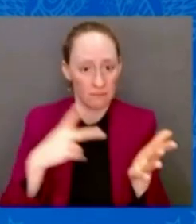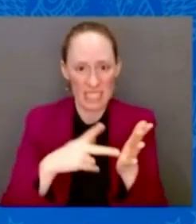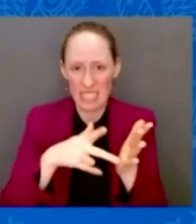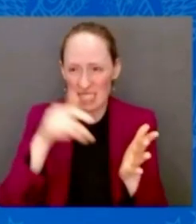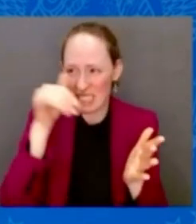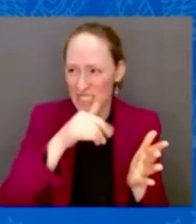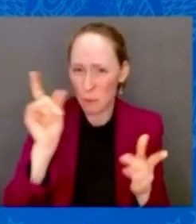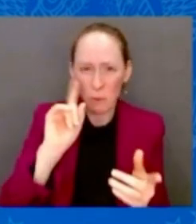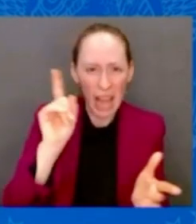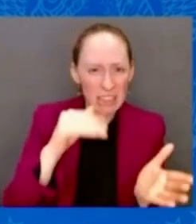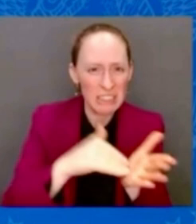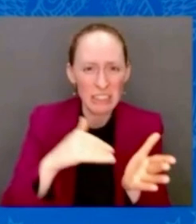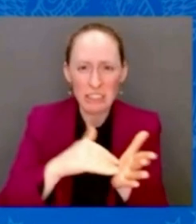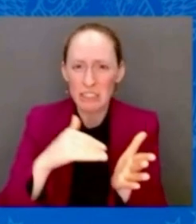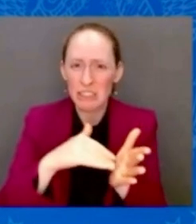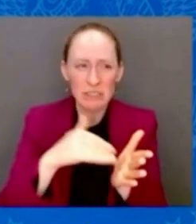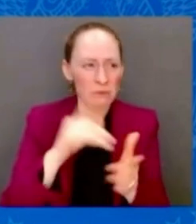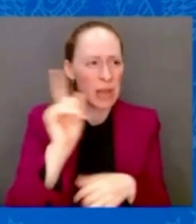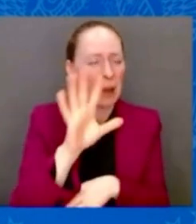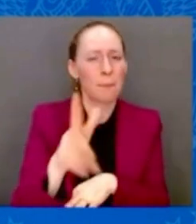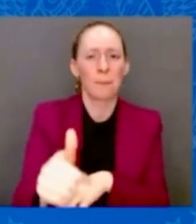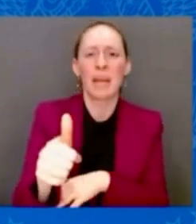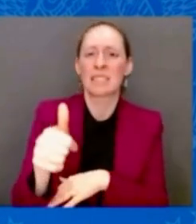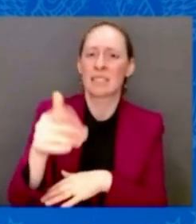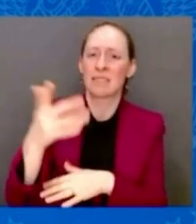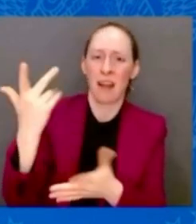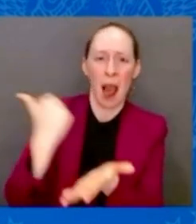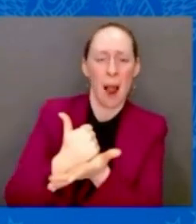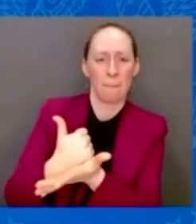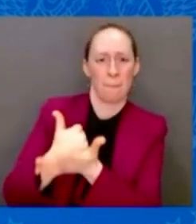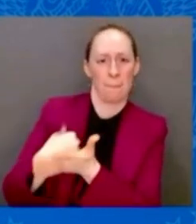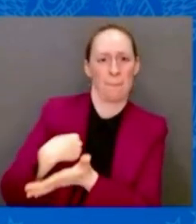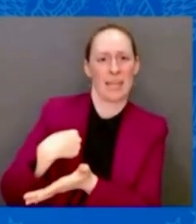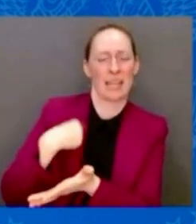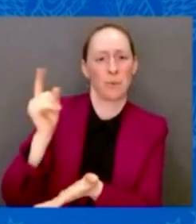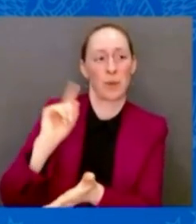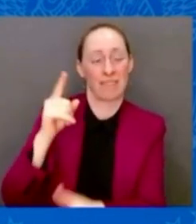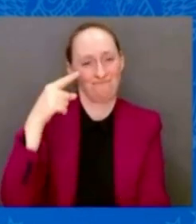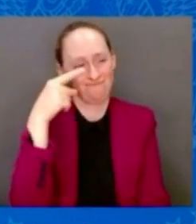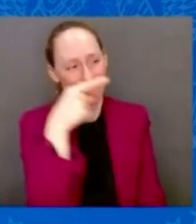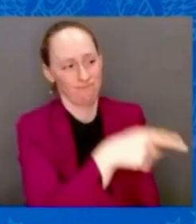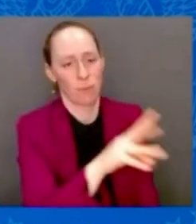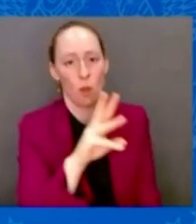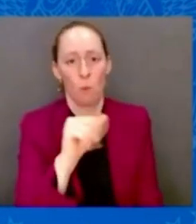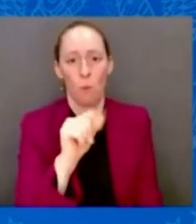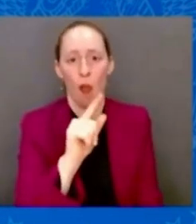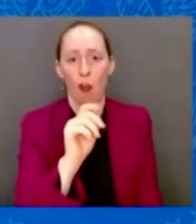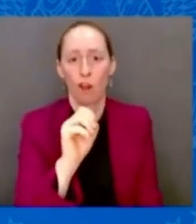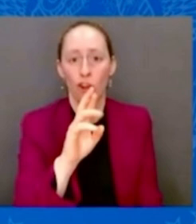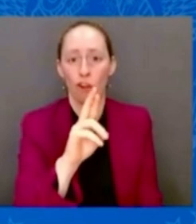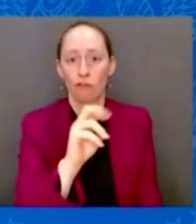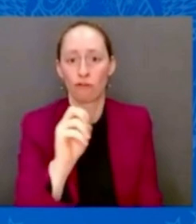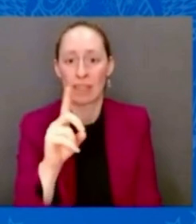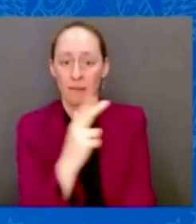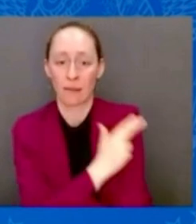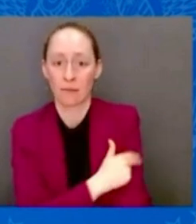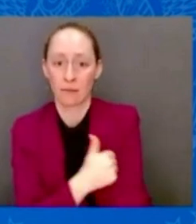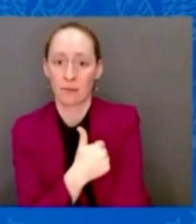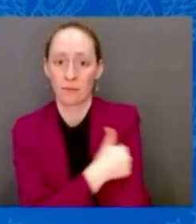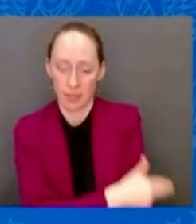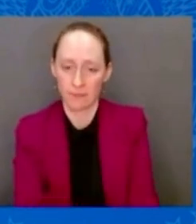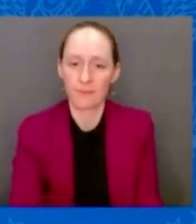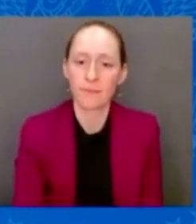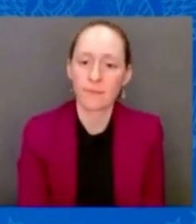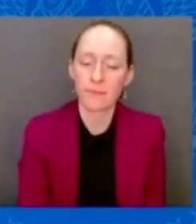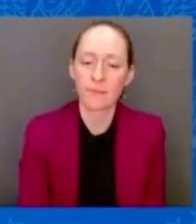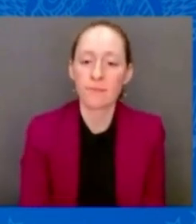Republican president, offered me the Marine One to get down, but it couldn't fly because of the weather. So my fire company got me down in the middle of a snowstorm